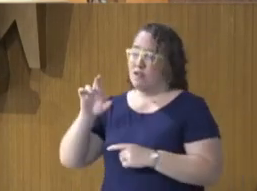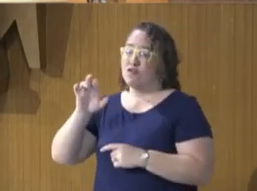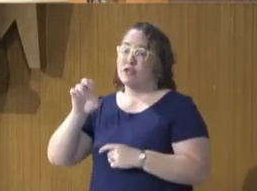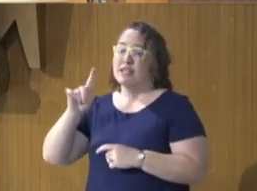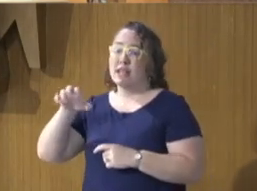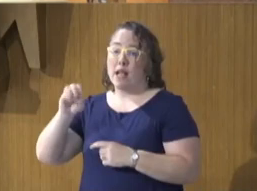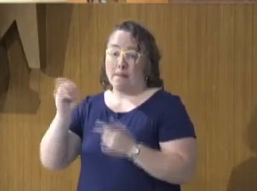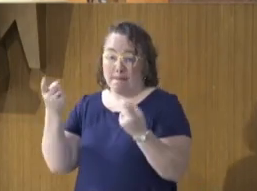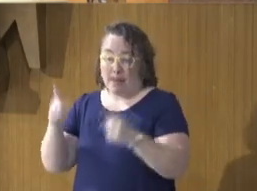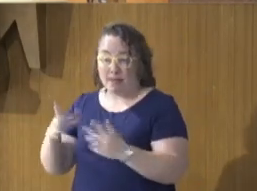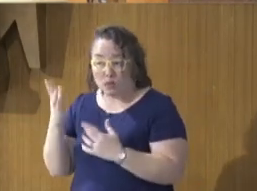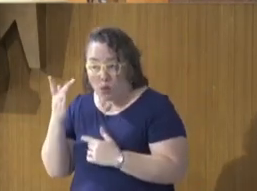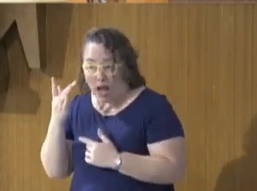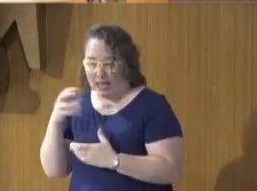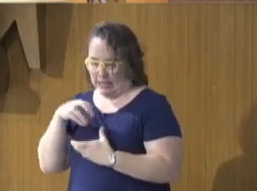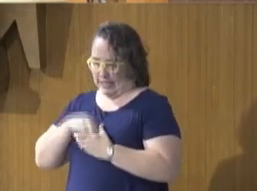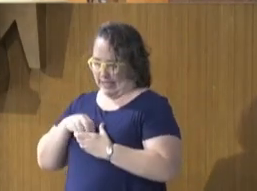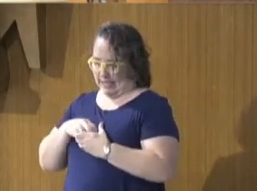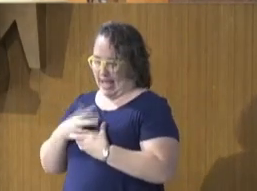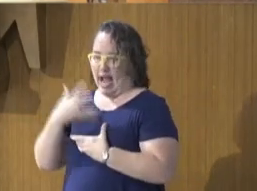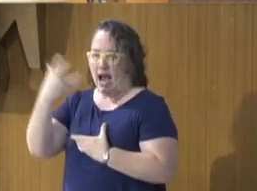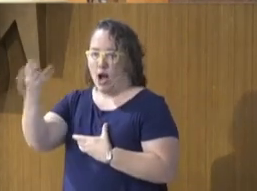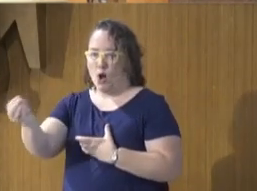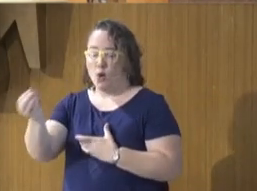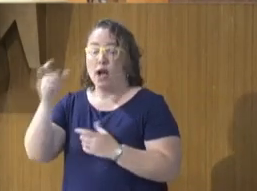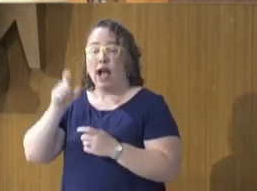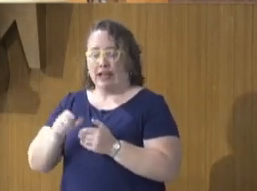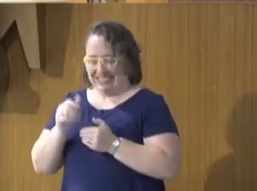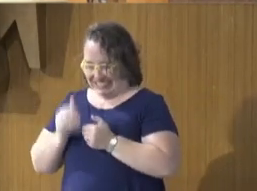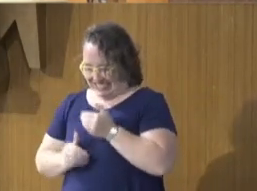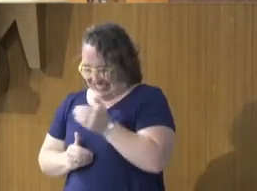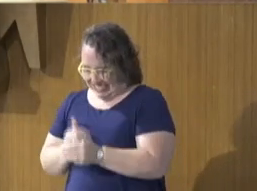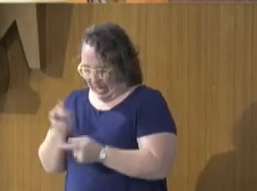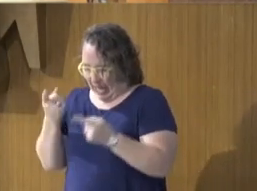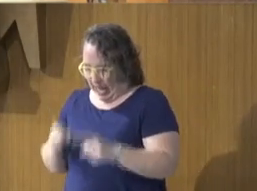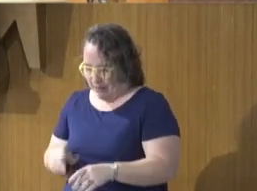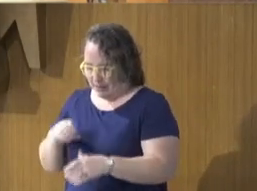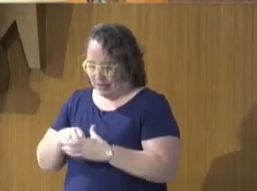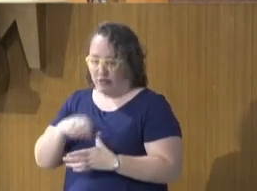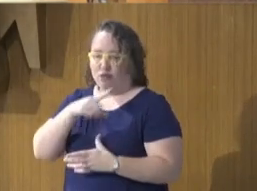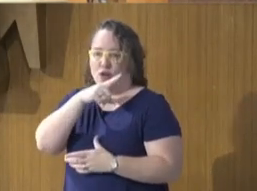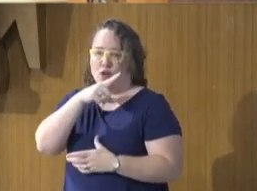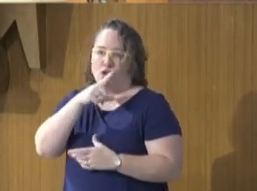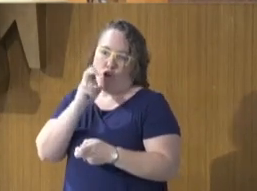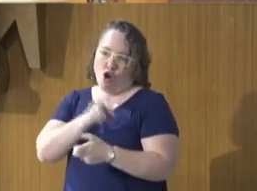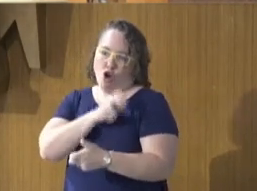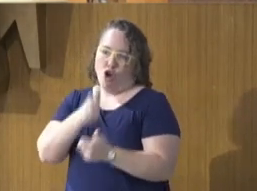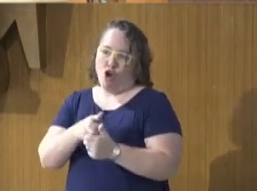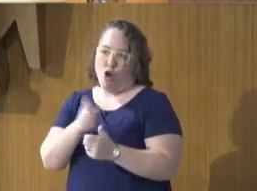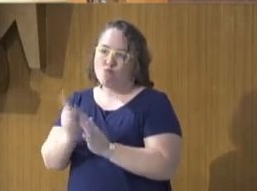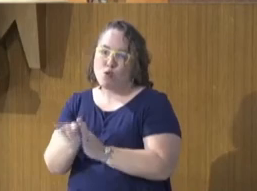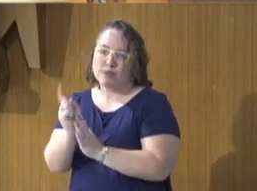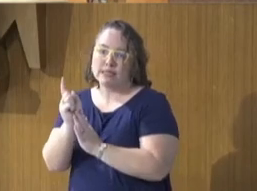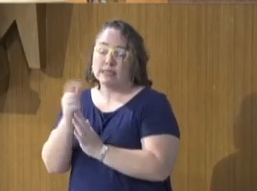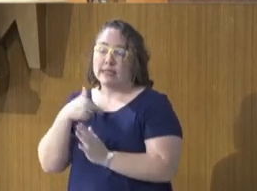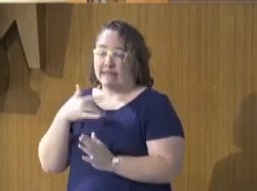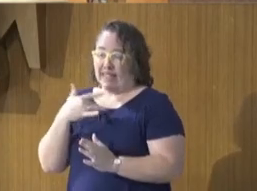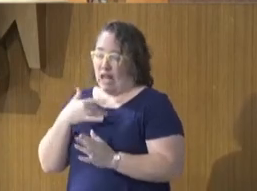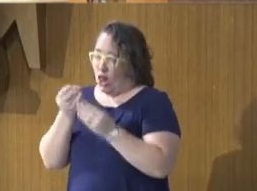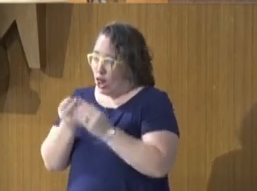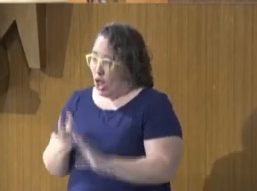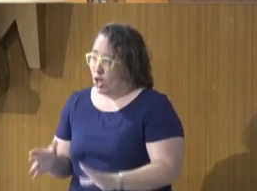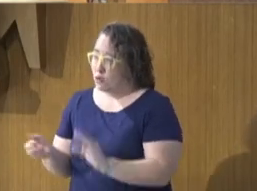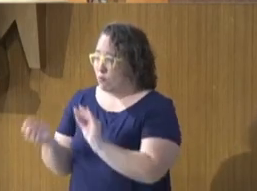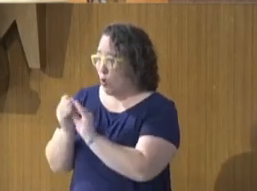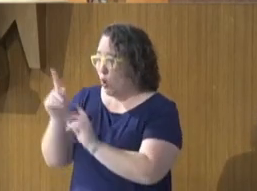and there is simply no quick way to do that. It happens in the hard, dry desert where we feel lost, and we have more questions